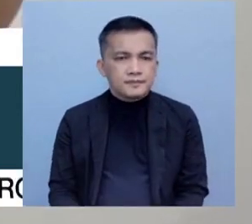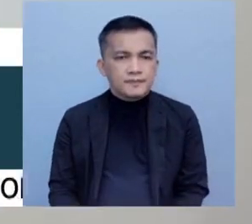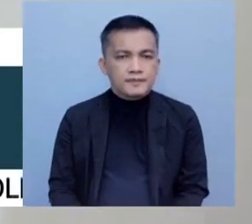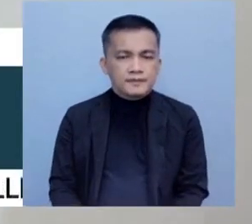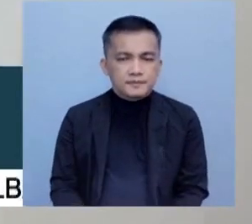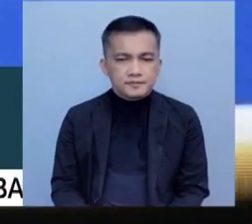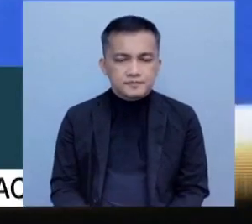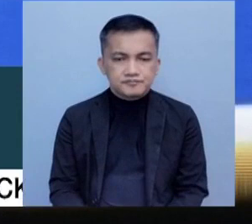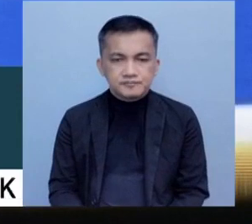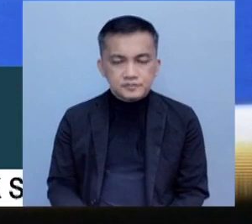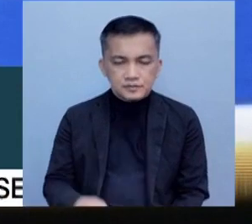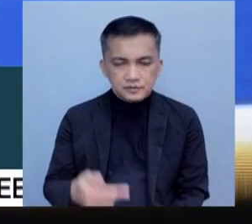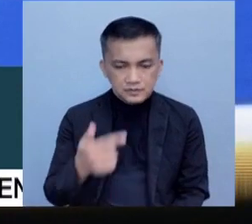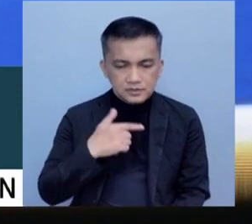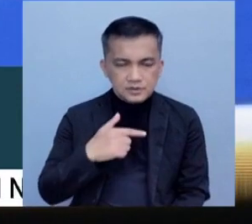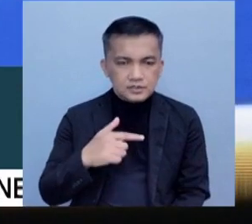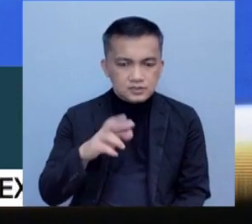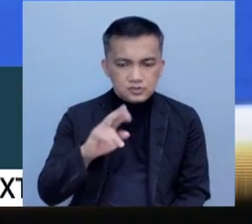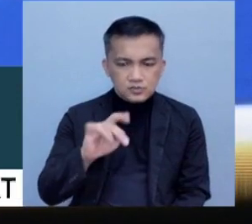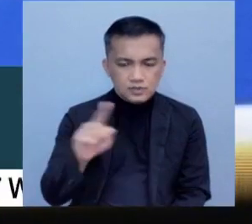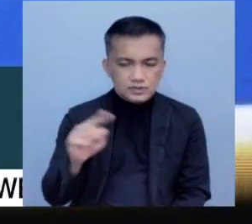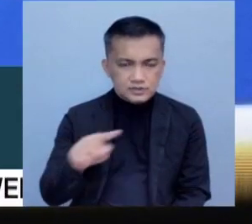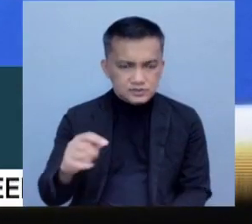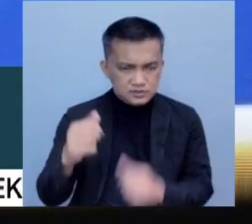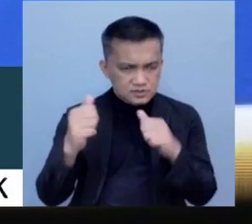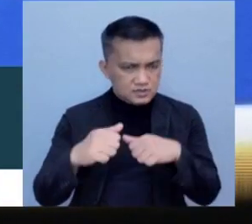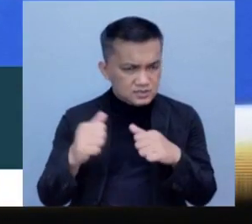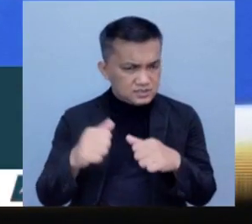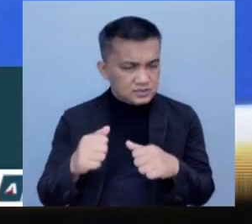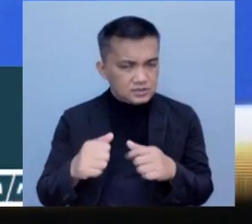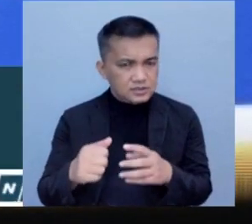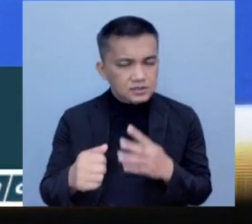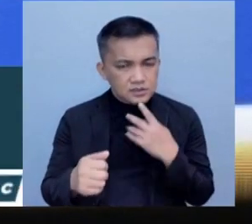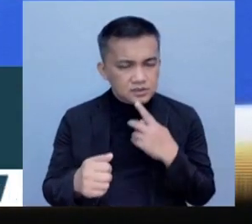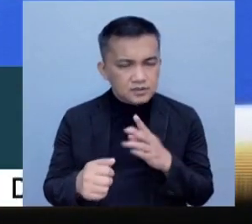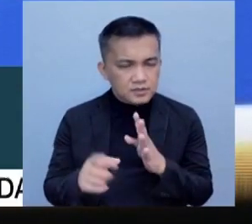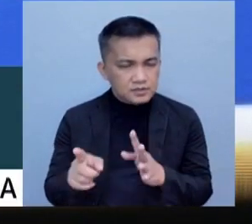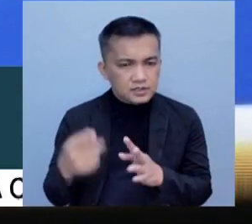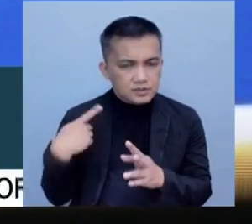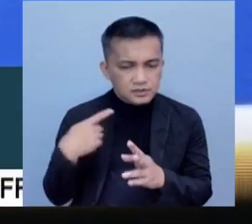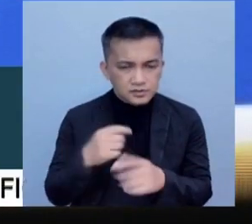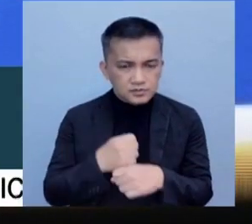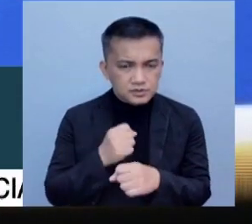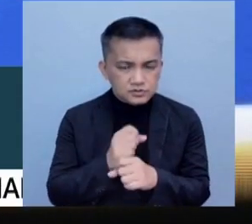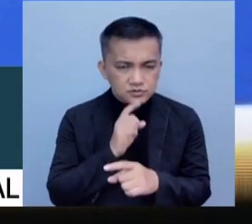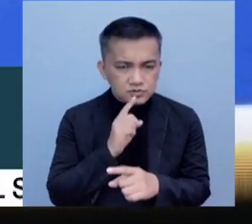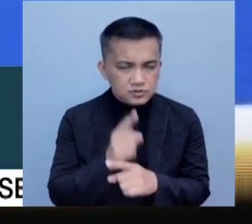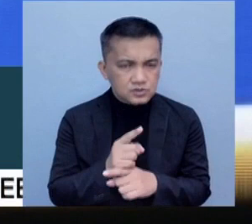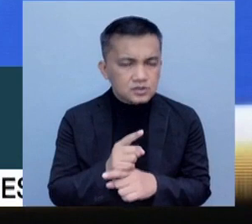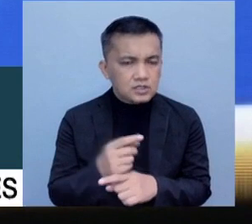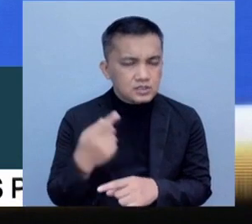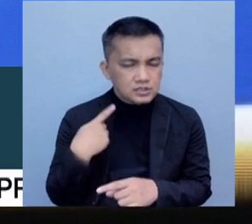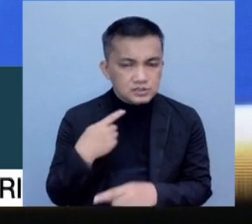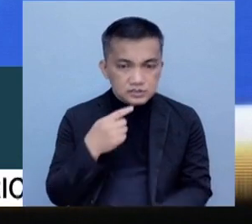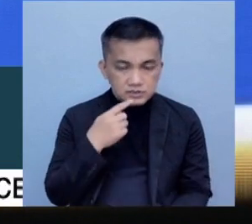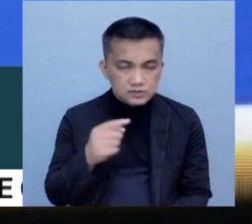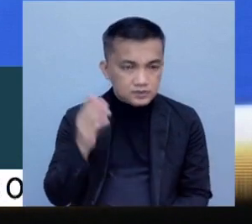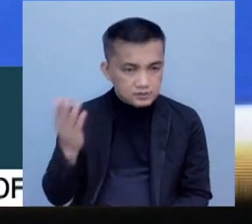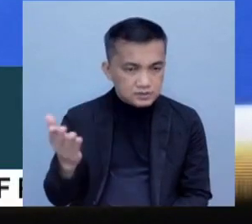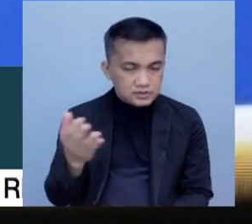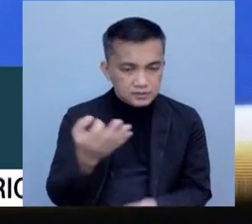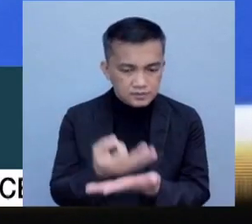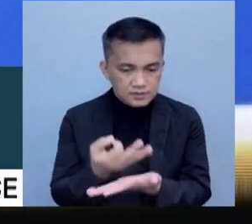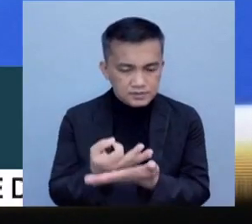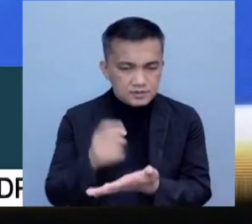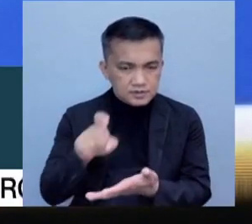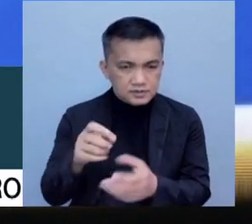Romualdez also agrees with Duterte, confidential and intelligence funds must be used to ensure peace and security, but he says such funds should be given